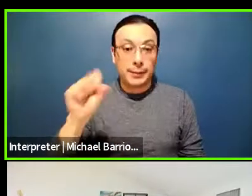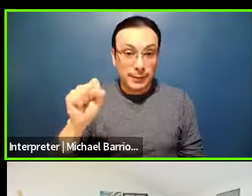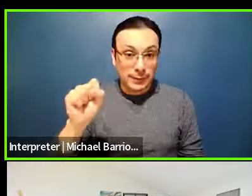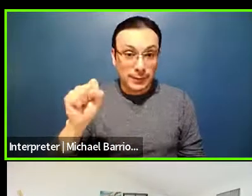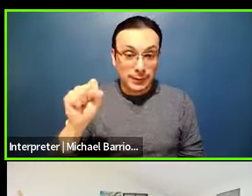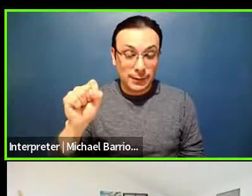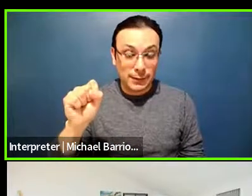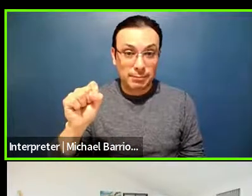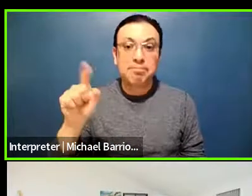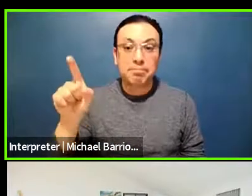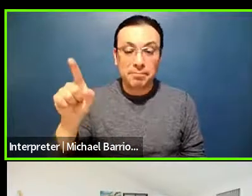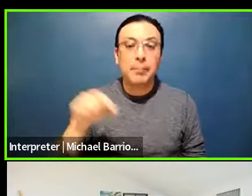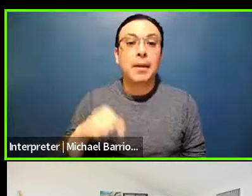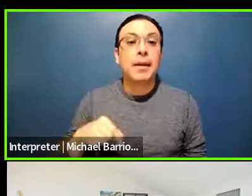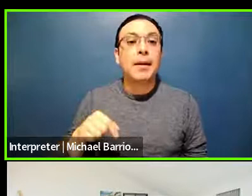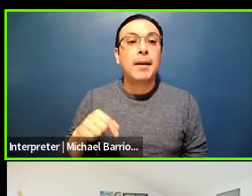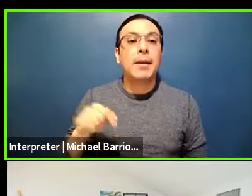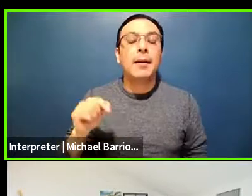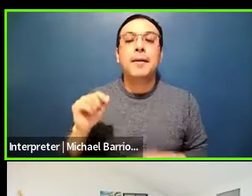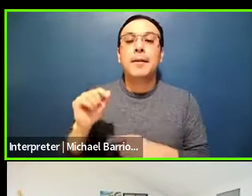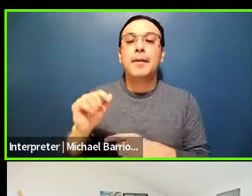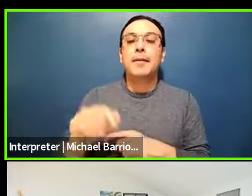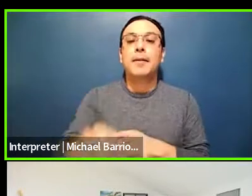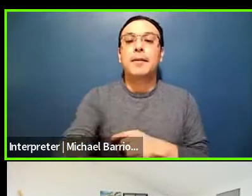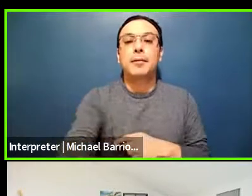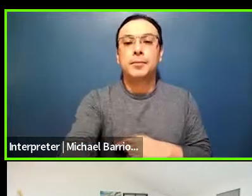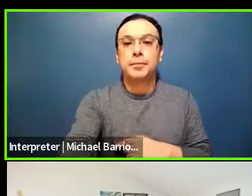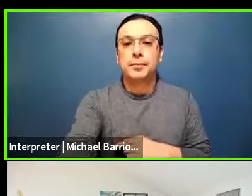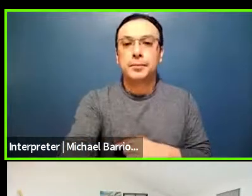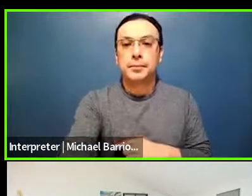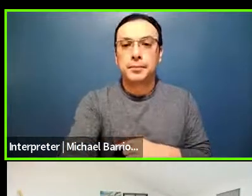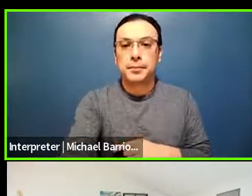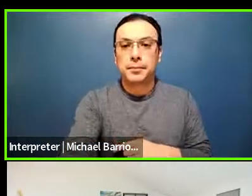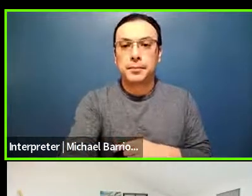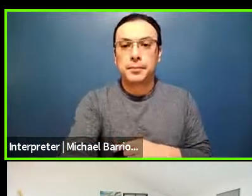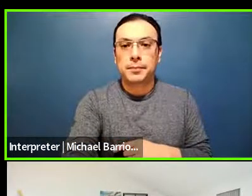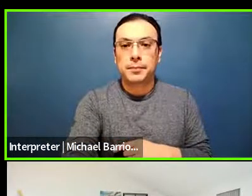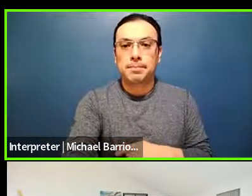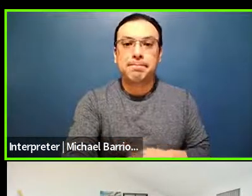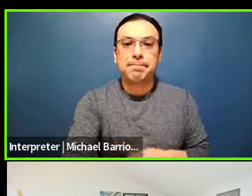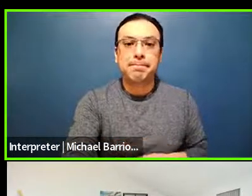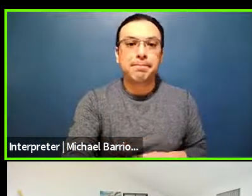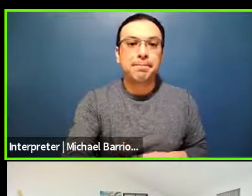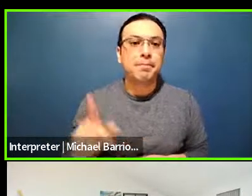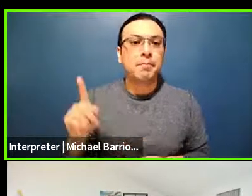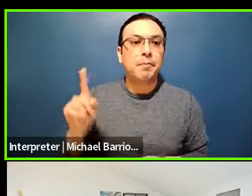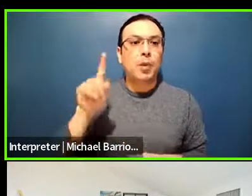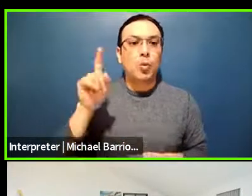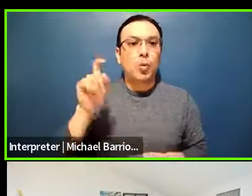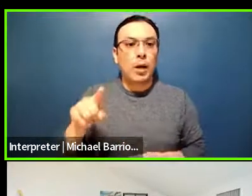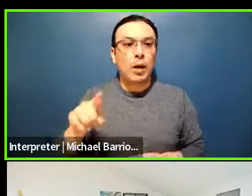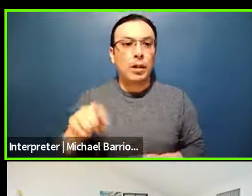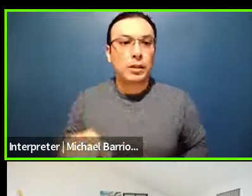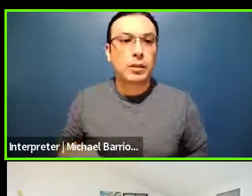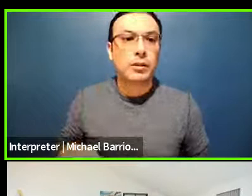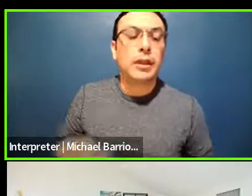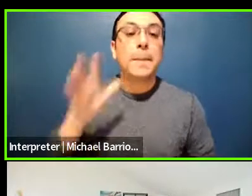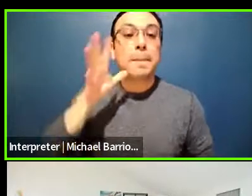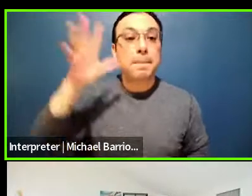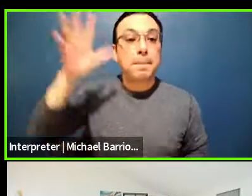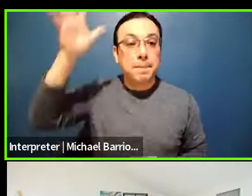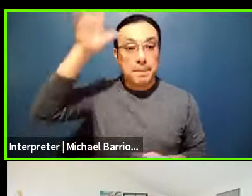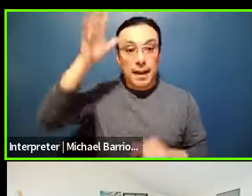Hedges. Catherine asks, what can you do if parent groups take over your local